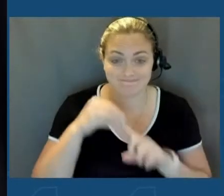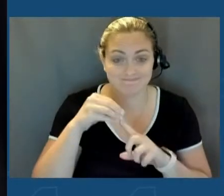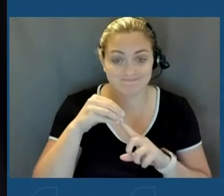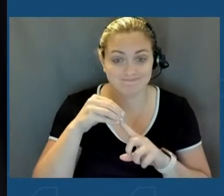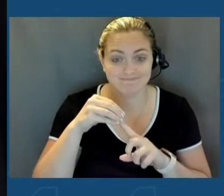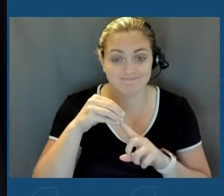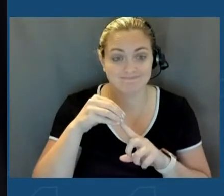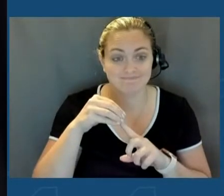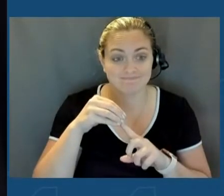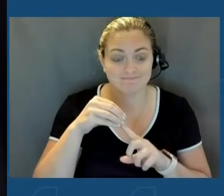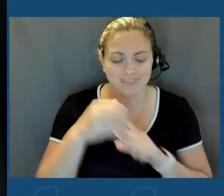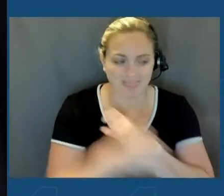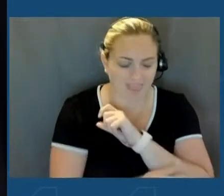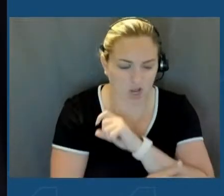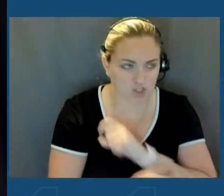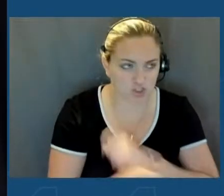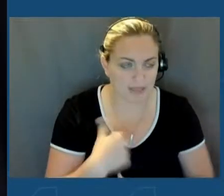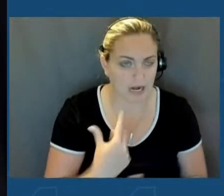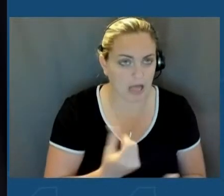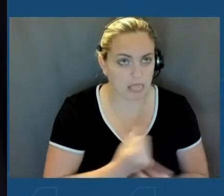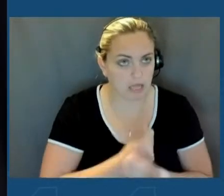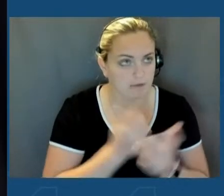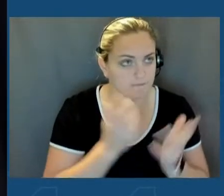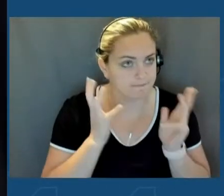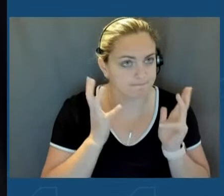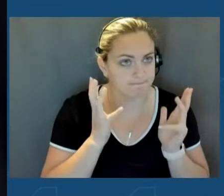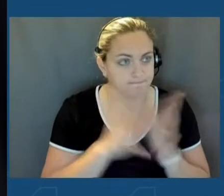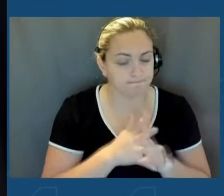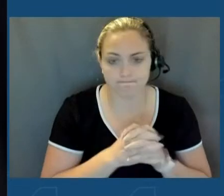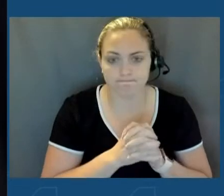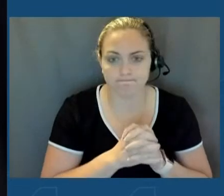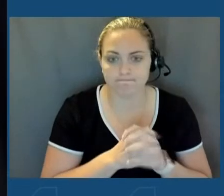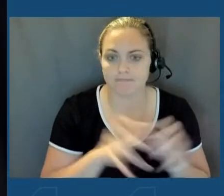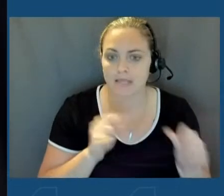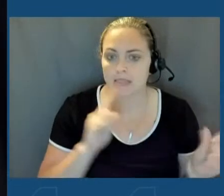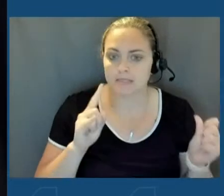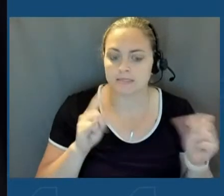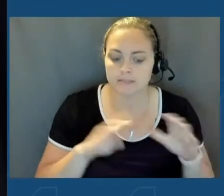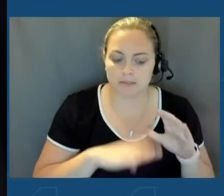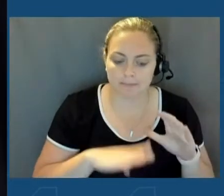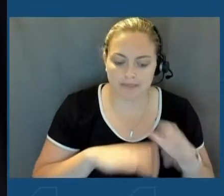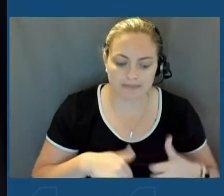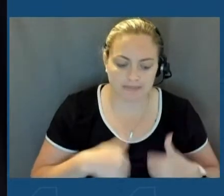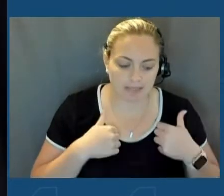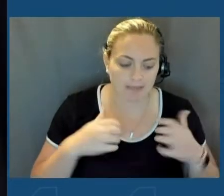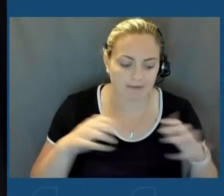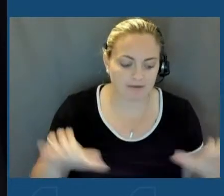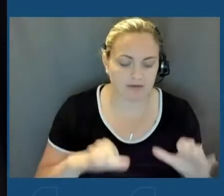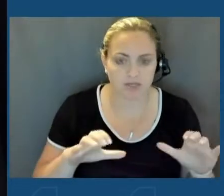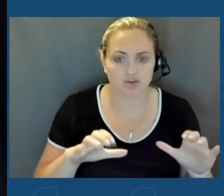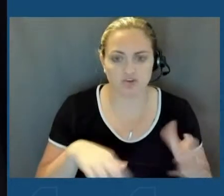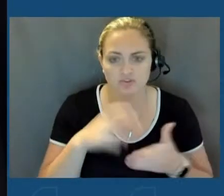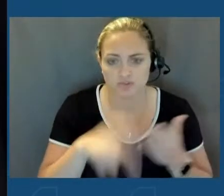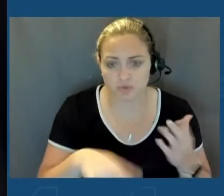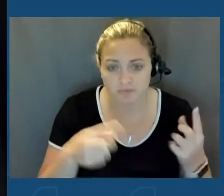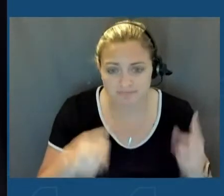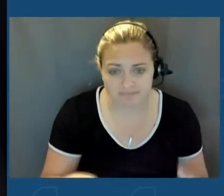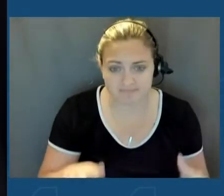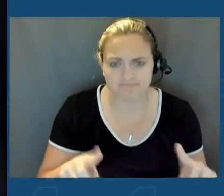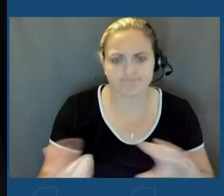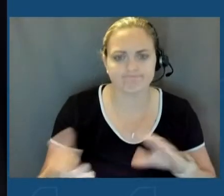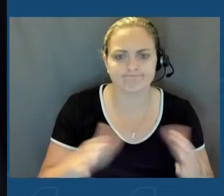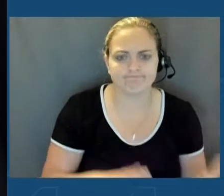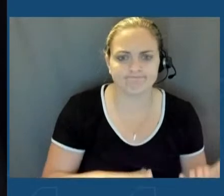only in the country that I love, can these basic life activities result in mass bloodshed